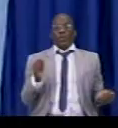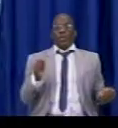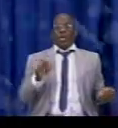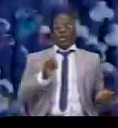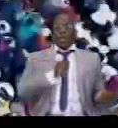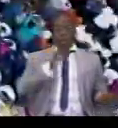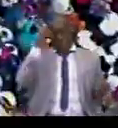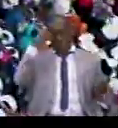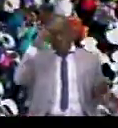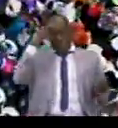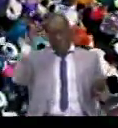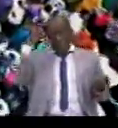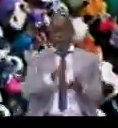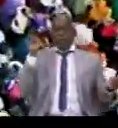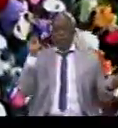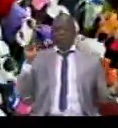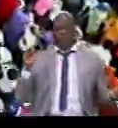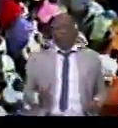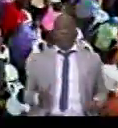I believe